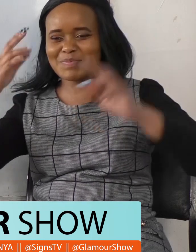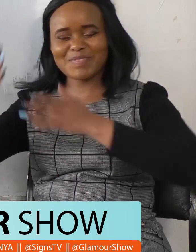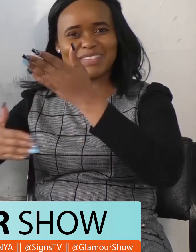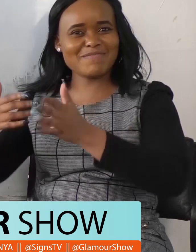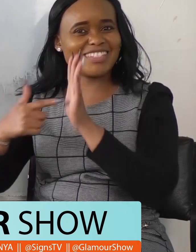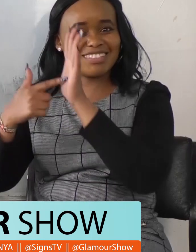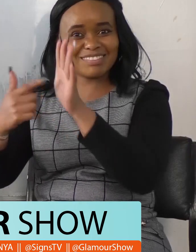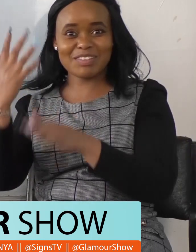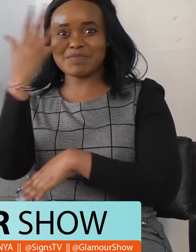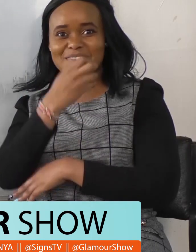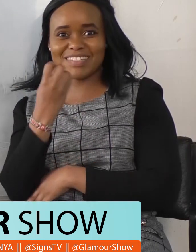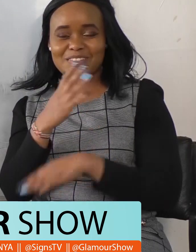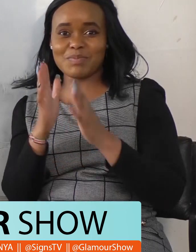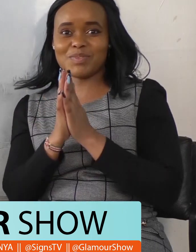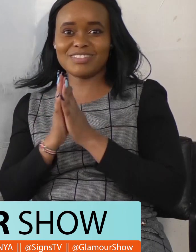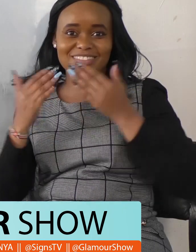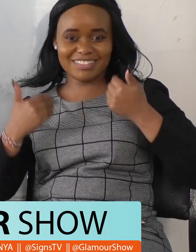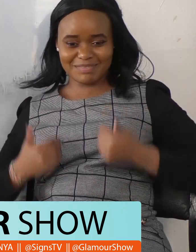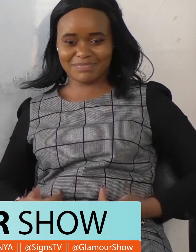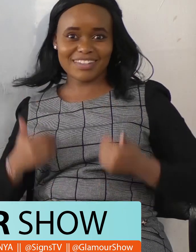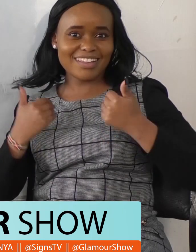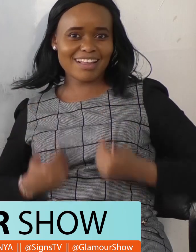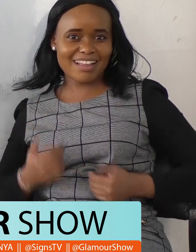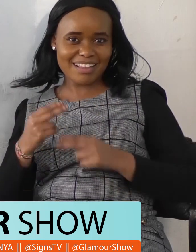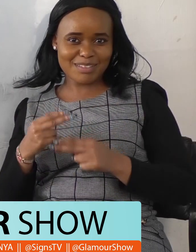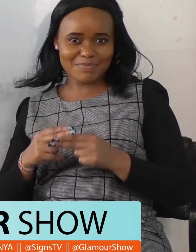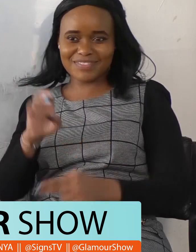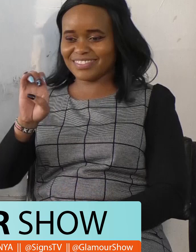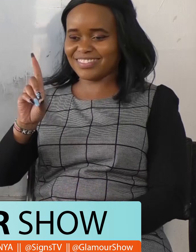Hi viewers, welcome to the Glamour Show with me,